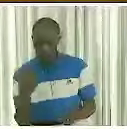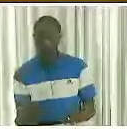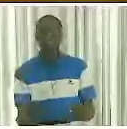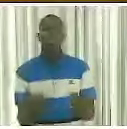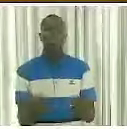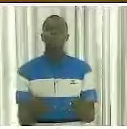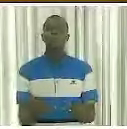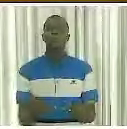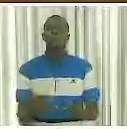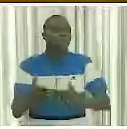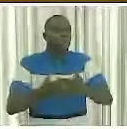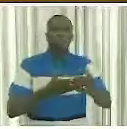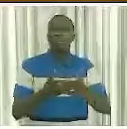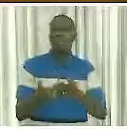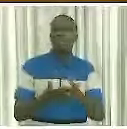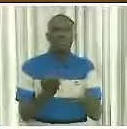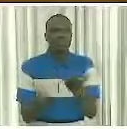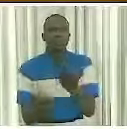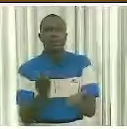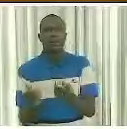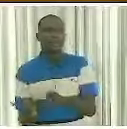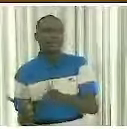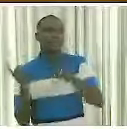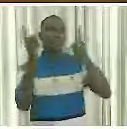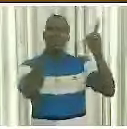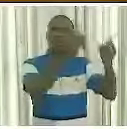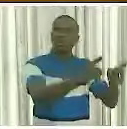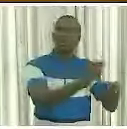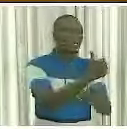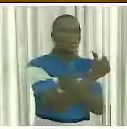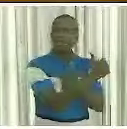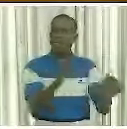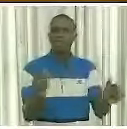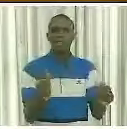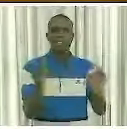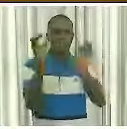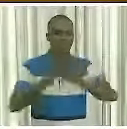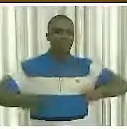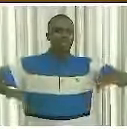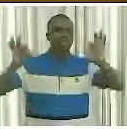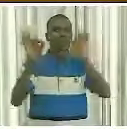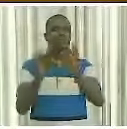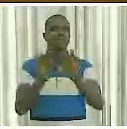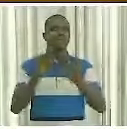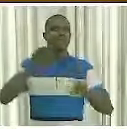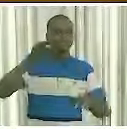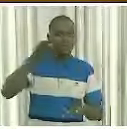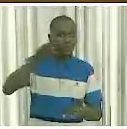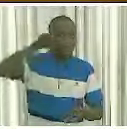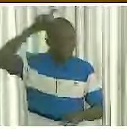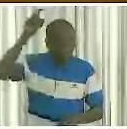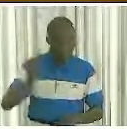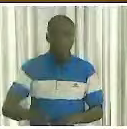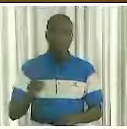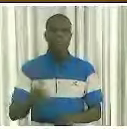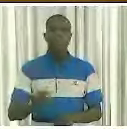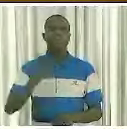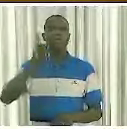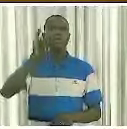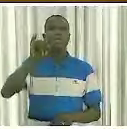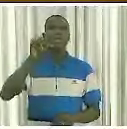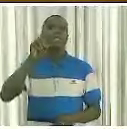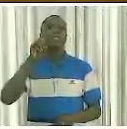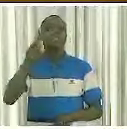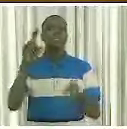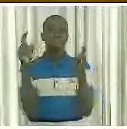exam students for let you get your national ID card. I'll tell you something. Last week, when they say easy for